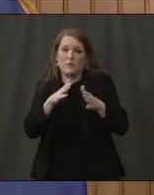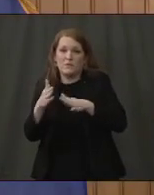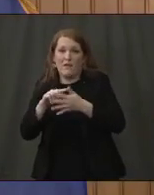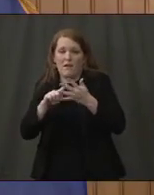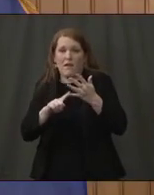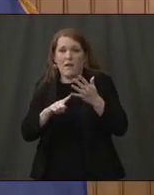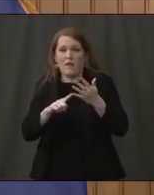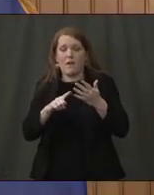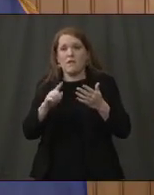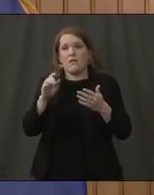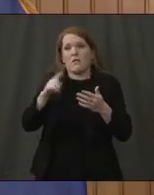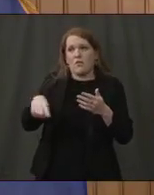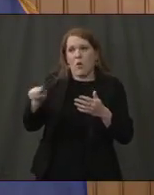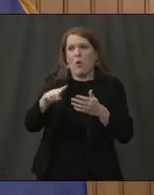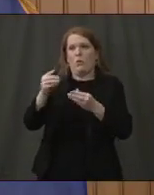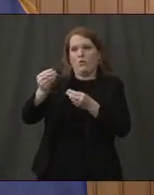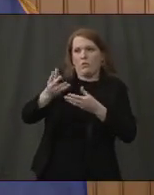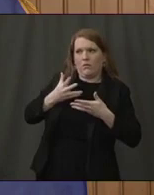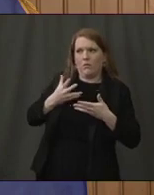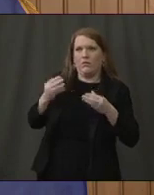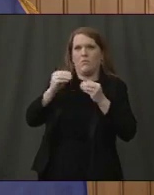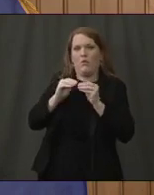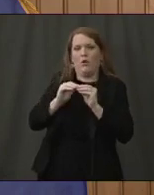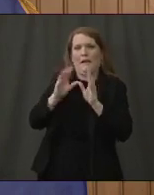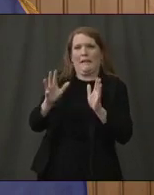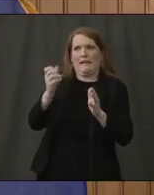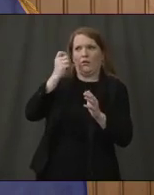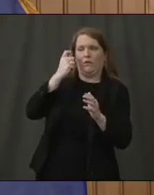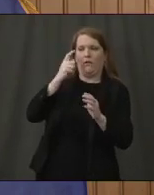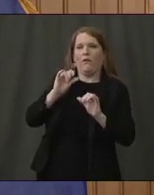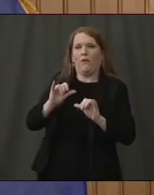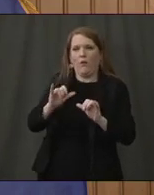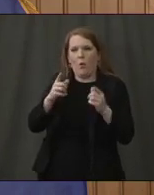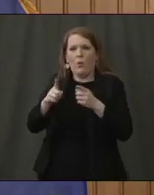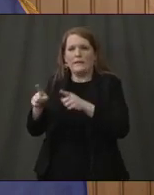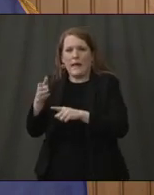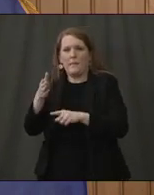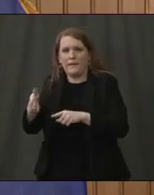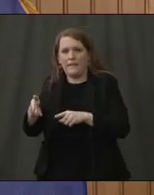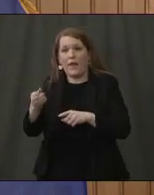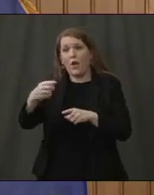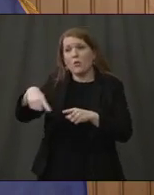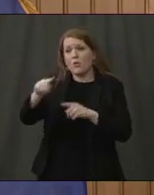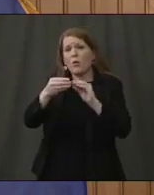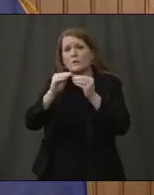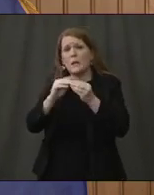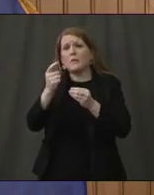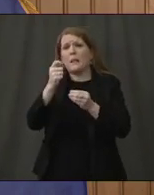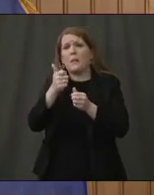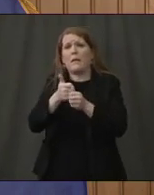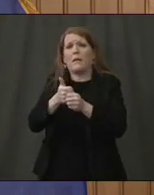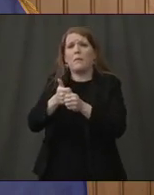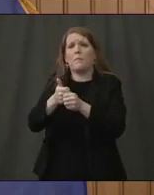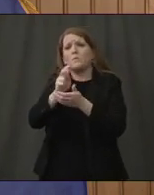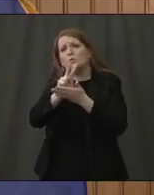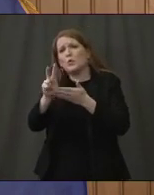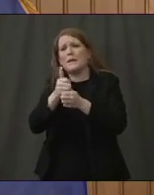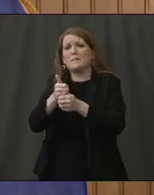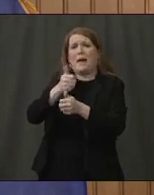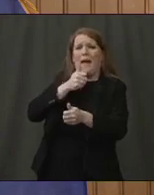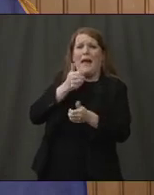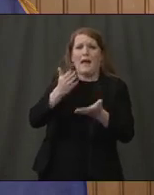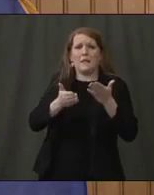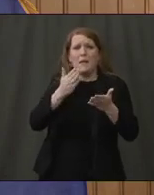2 weeks behind infections, but perhaps a better indicator of what's going on and a better indicator for us when it comes to